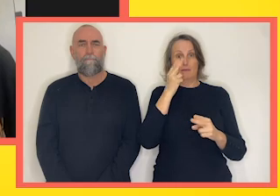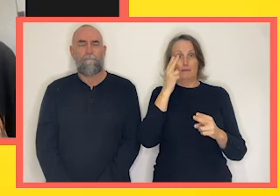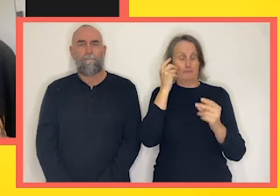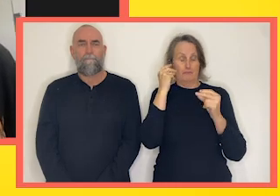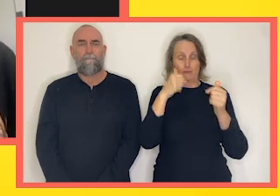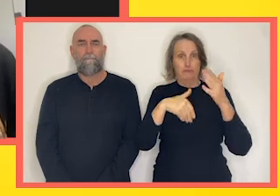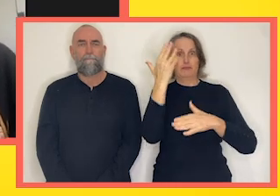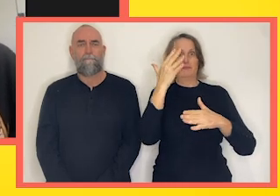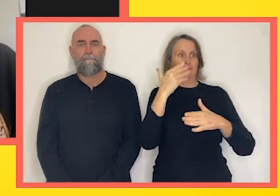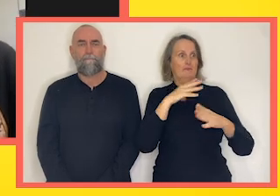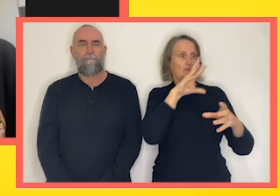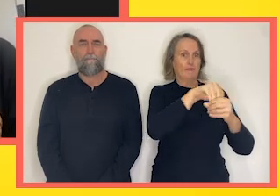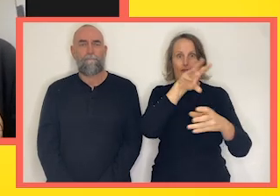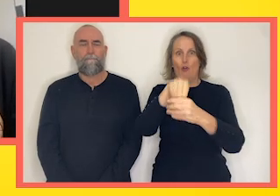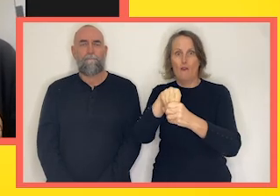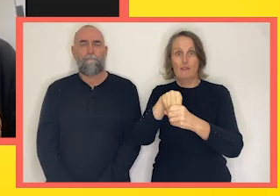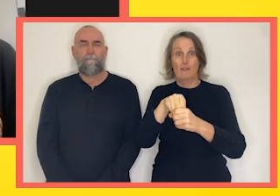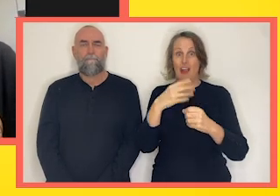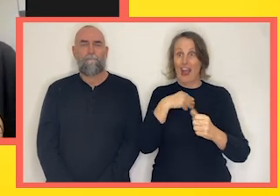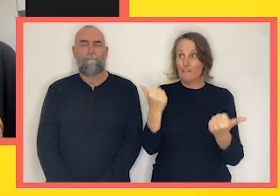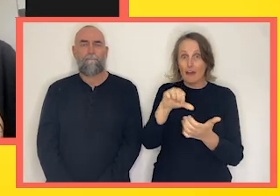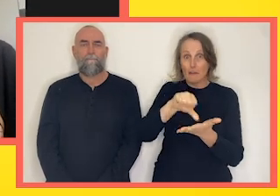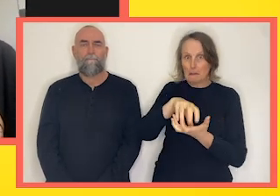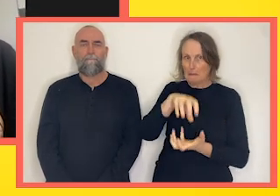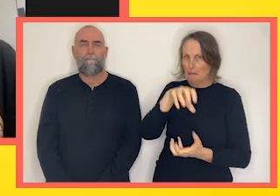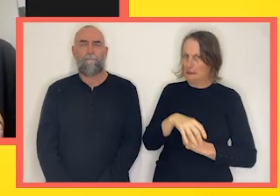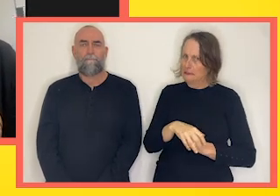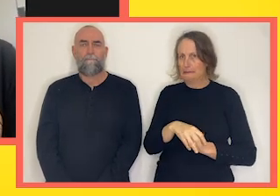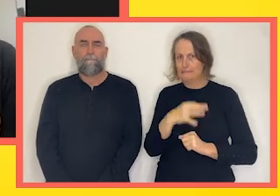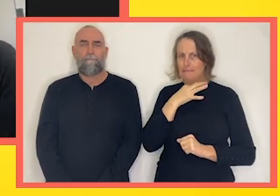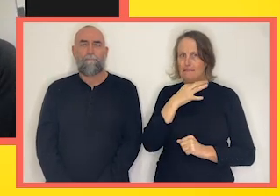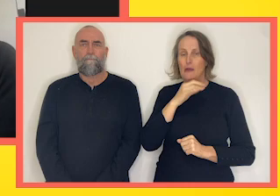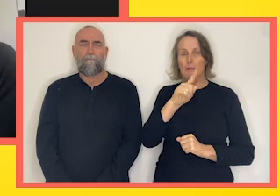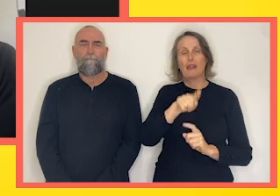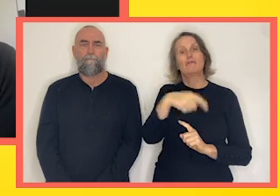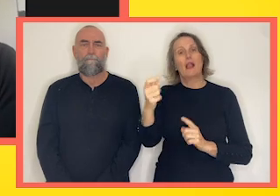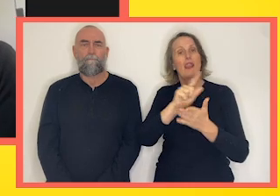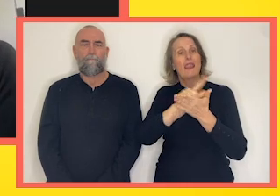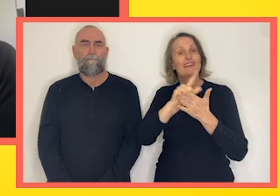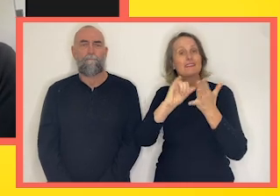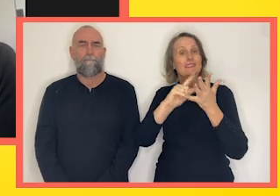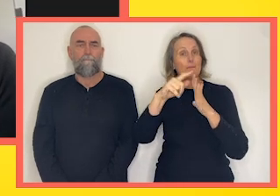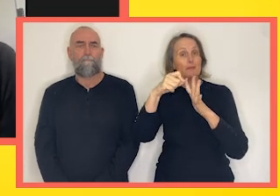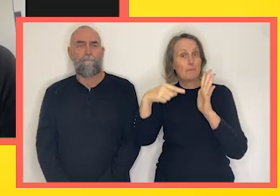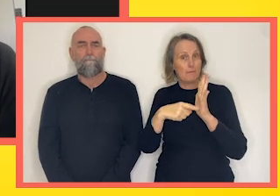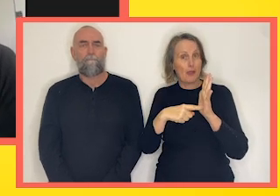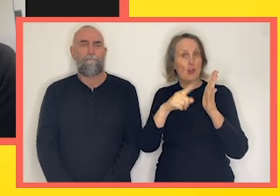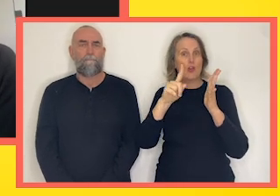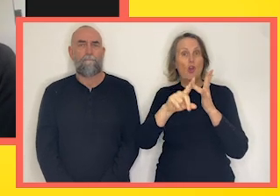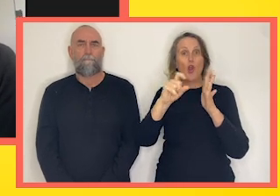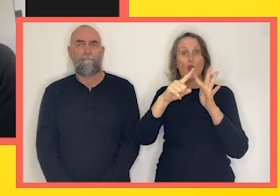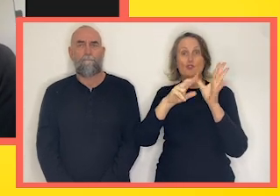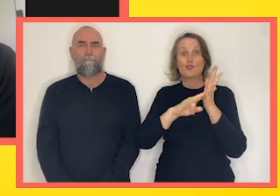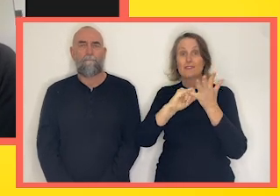So monetary-wise, I'm not really prepared. But, I'm going to get to Oceanside in September, which is another one of the